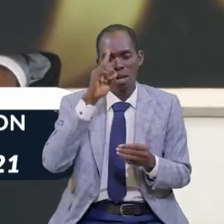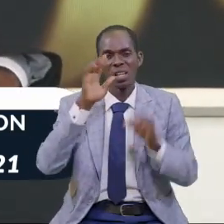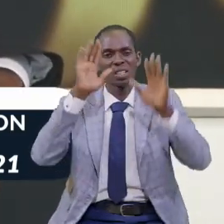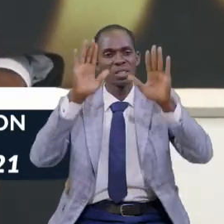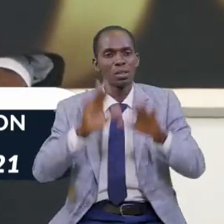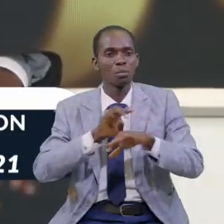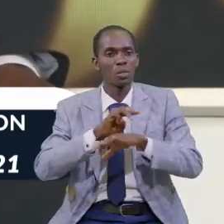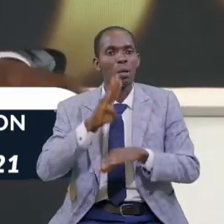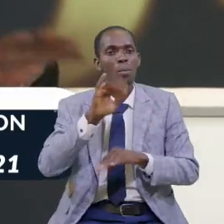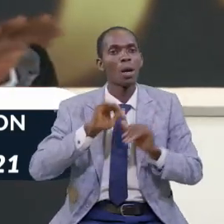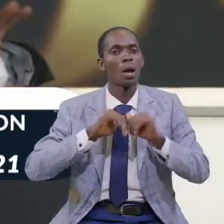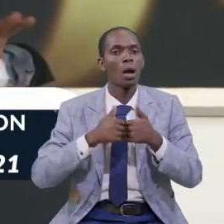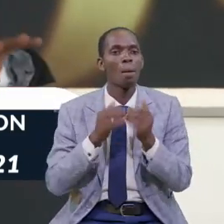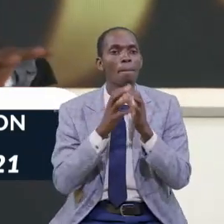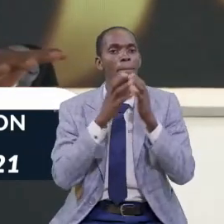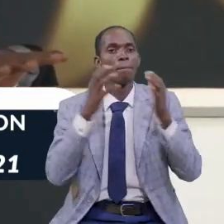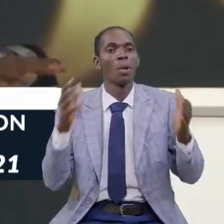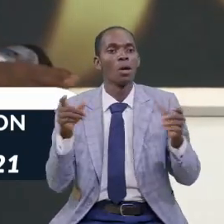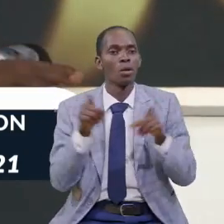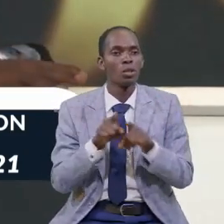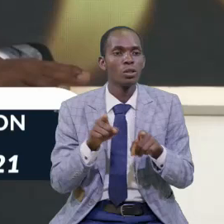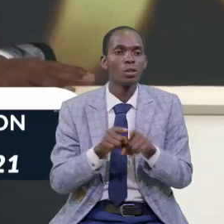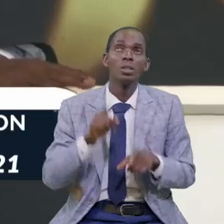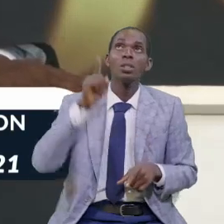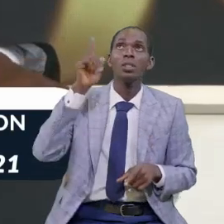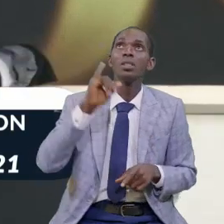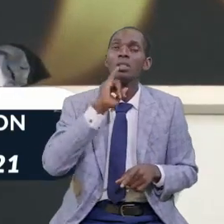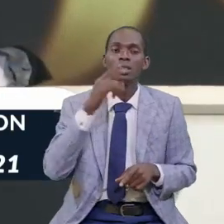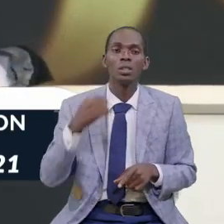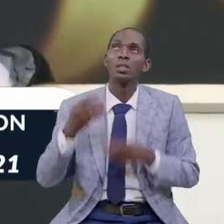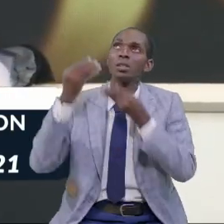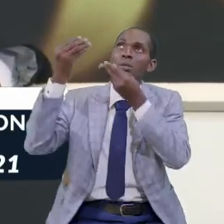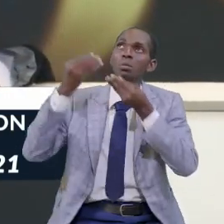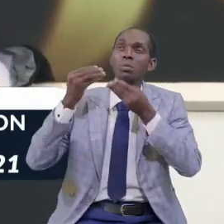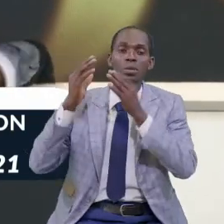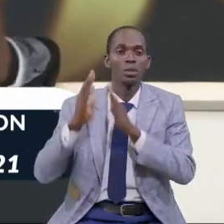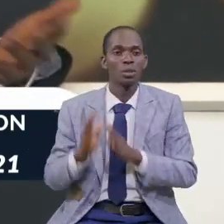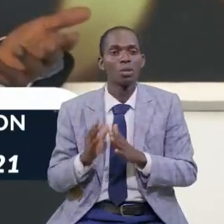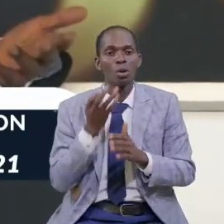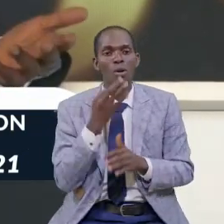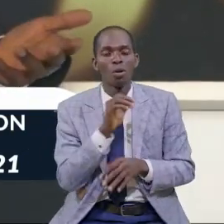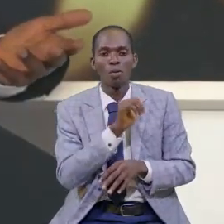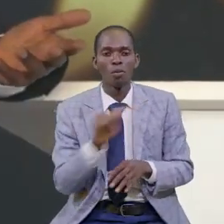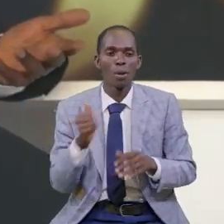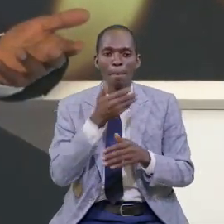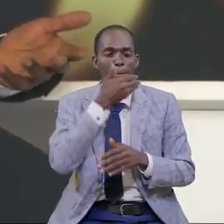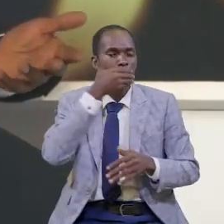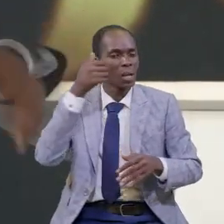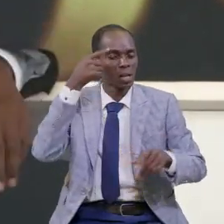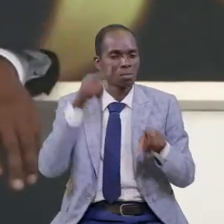he is the mediator of a better covenant. There's no other